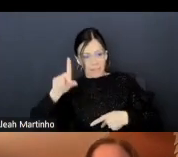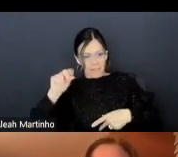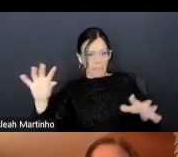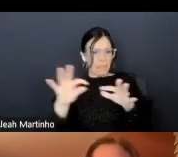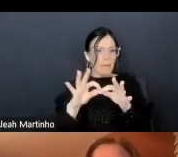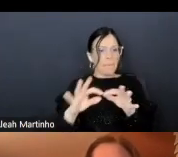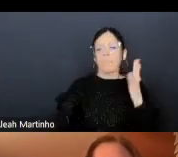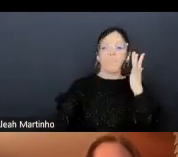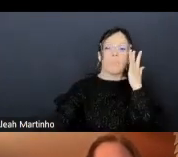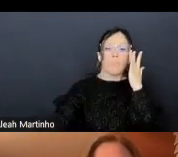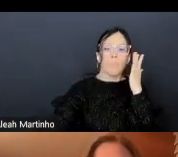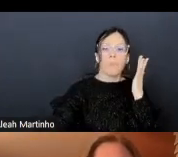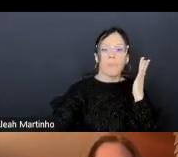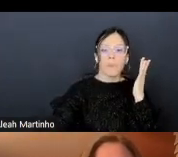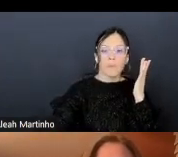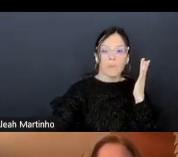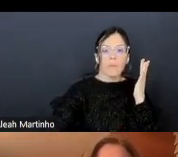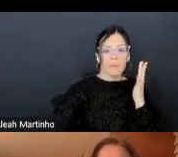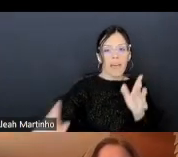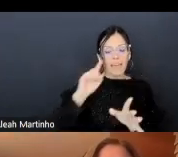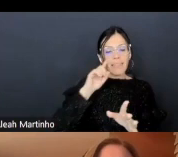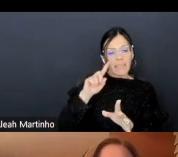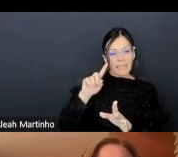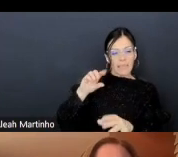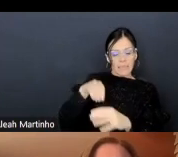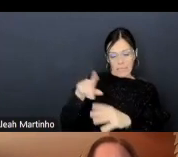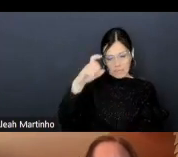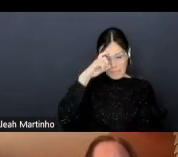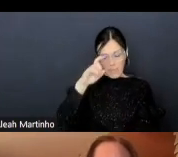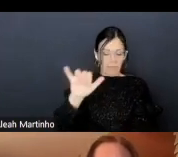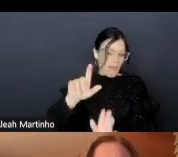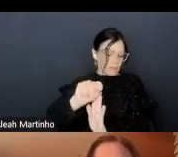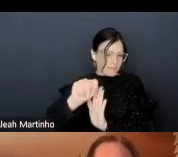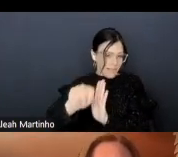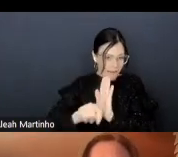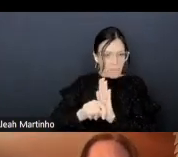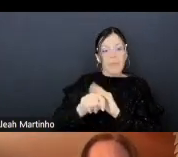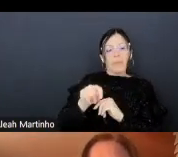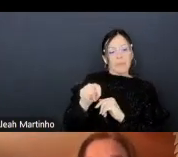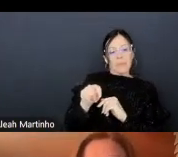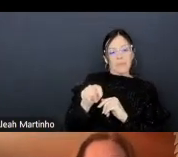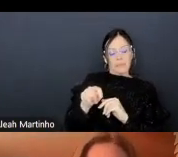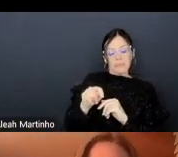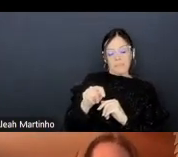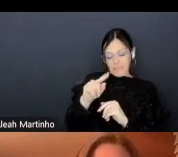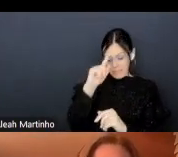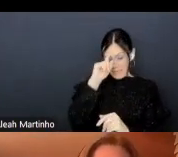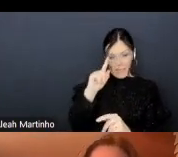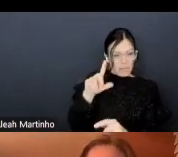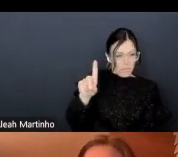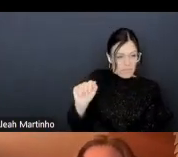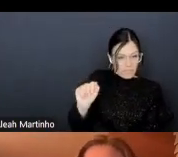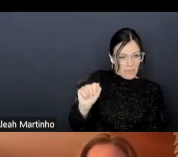probably in jfk's mind and in this era the former so the intellectual disabilities were more of a real disability